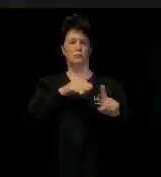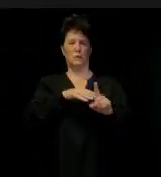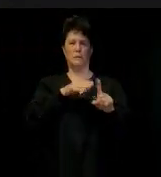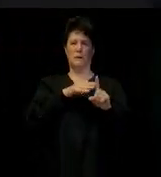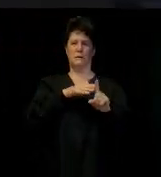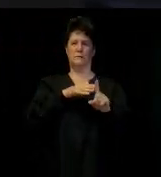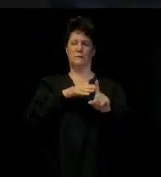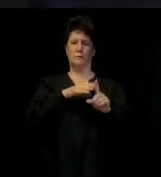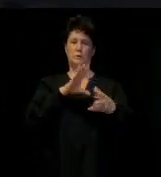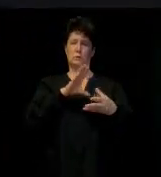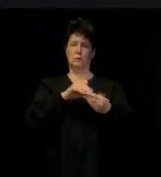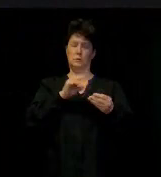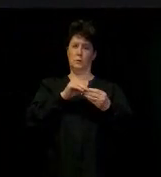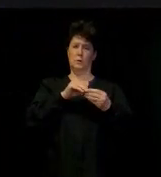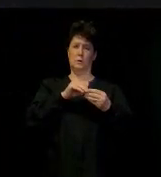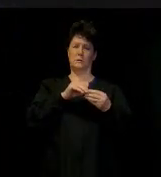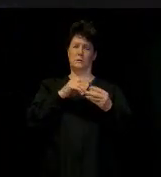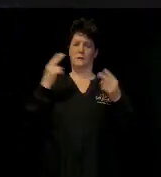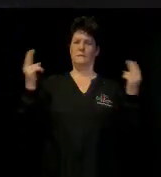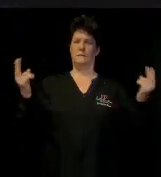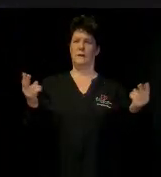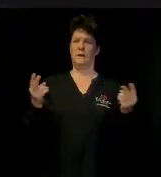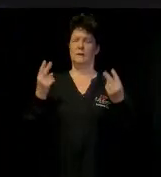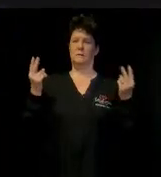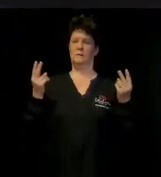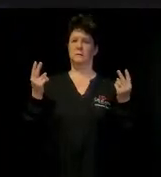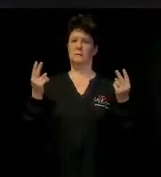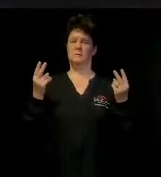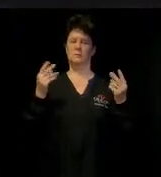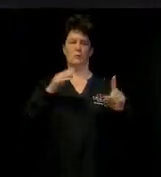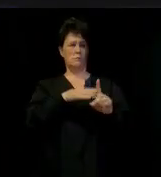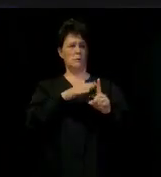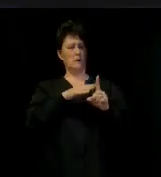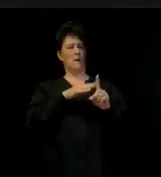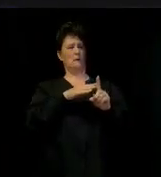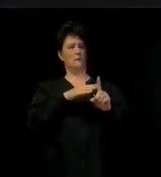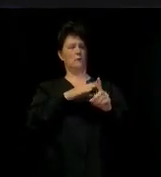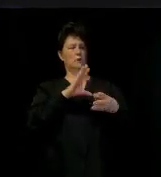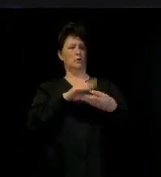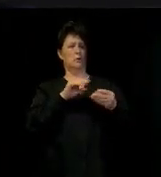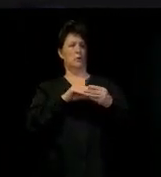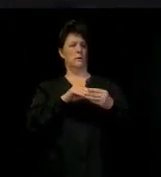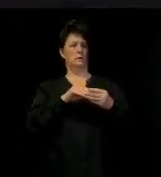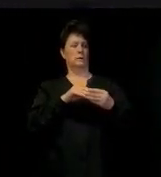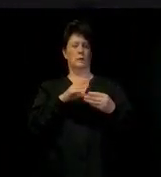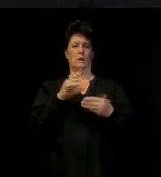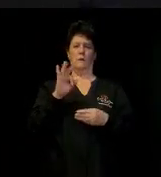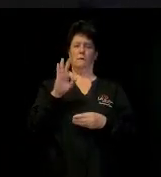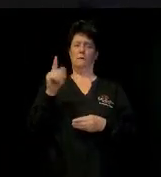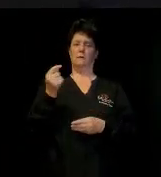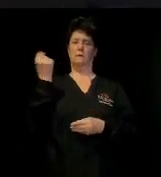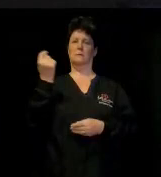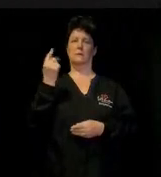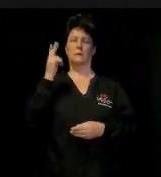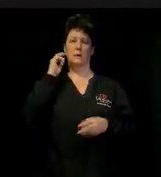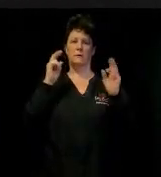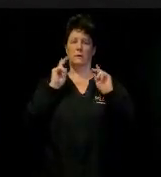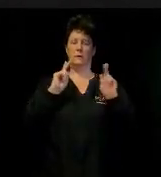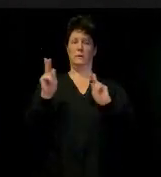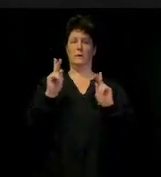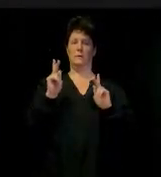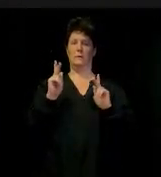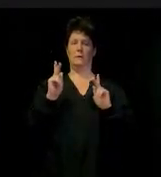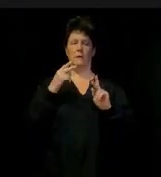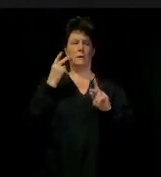victory. You're reminding yourselves of testimony, of what people have come through. When you come here on Sunday, you hear people about their victory that